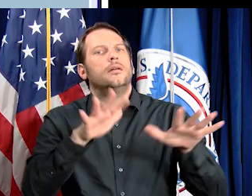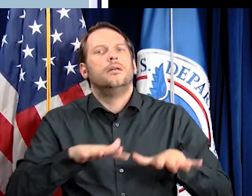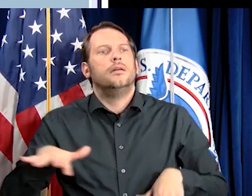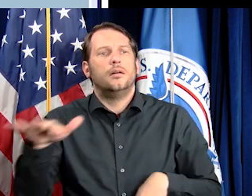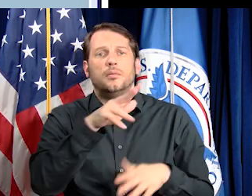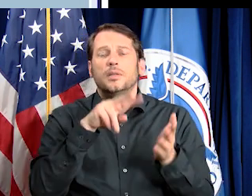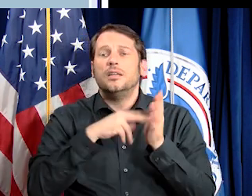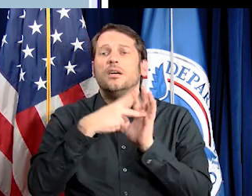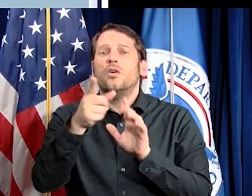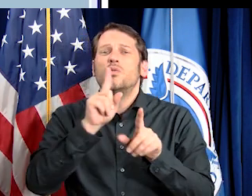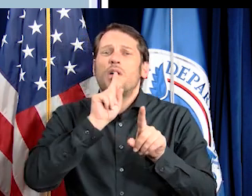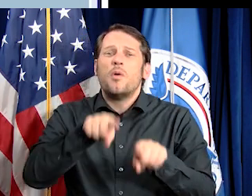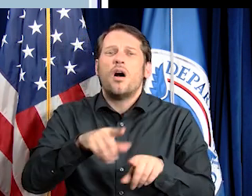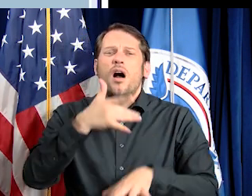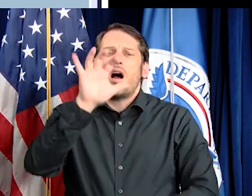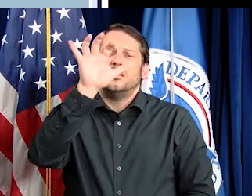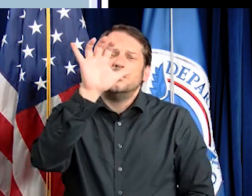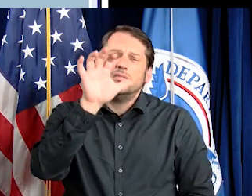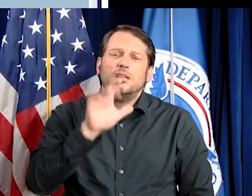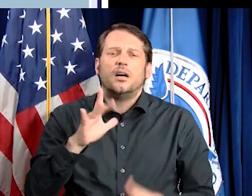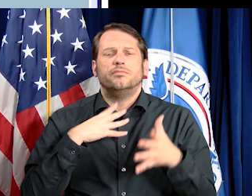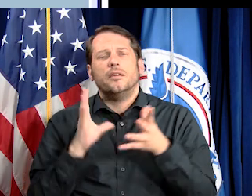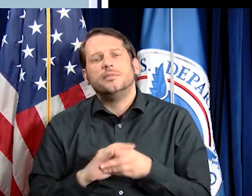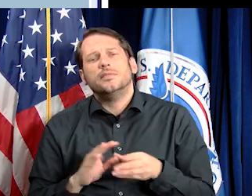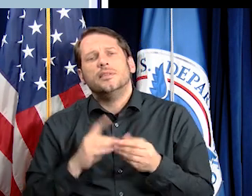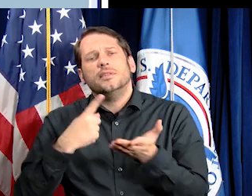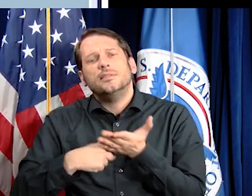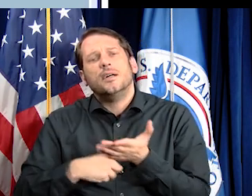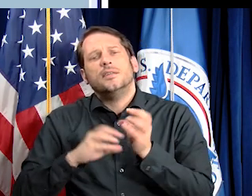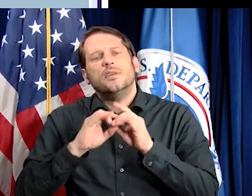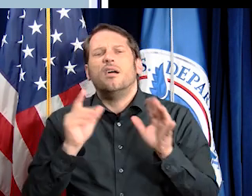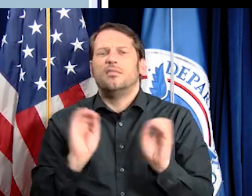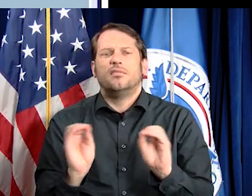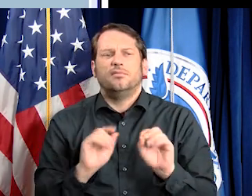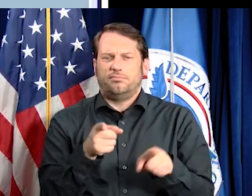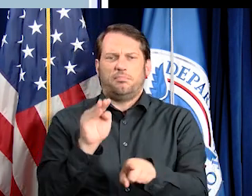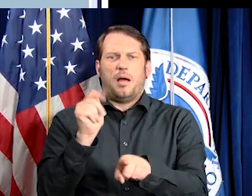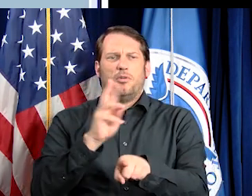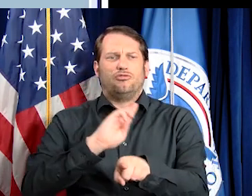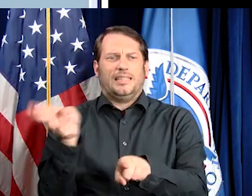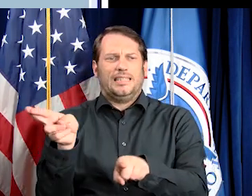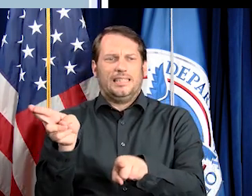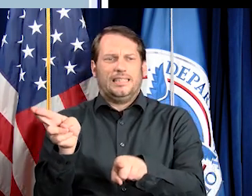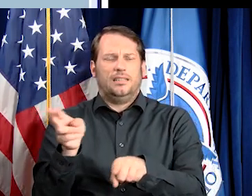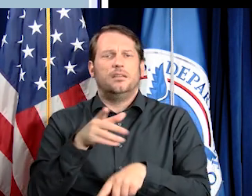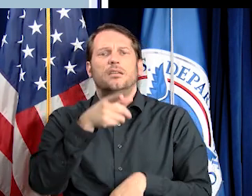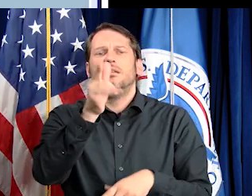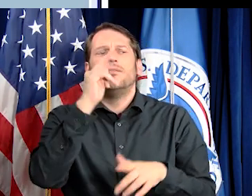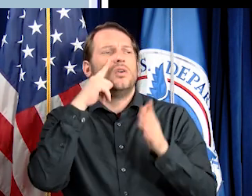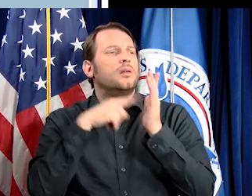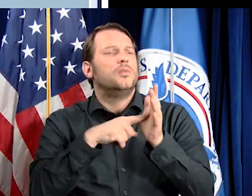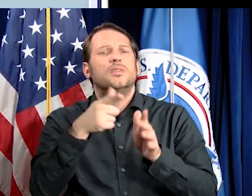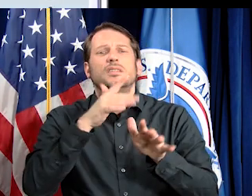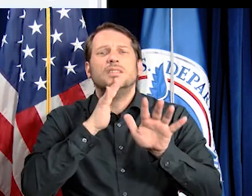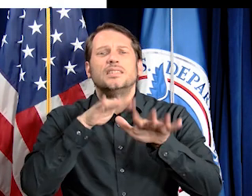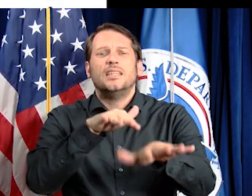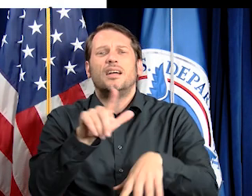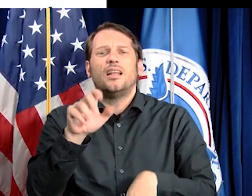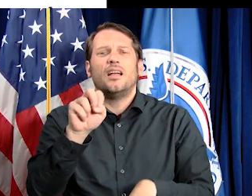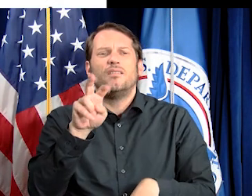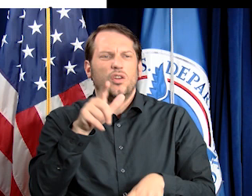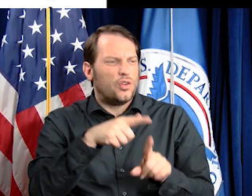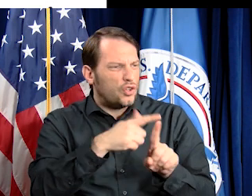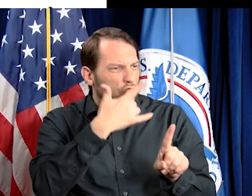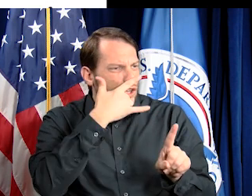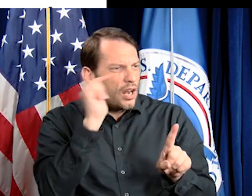very long report, but really showing what the sea level would look like in certain locations on an interactive map.